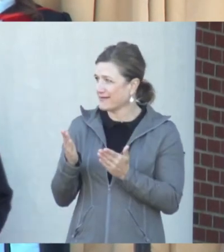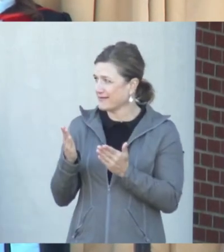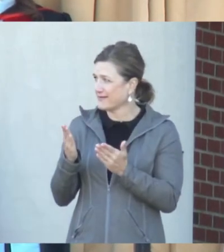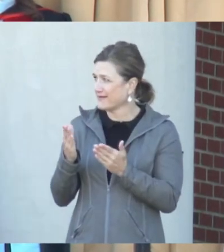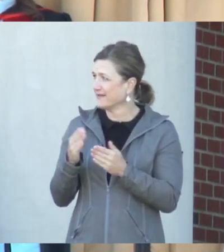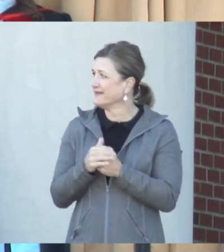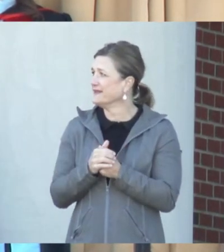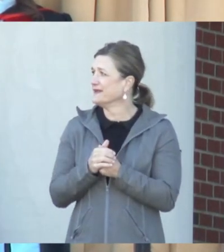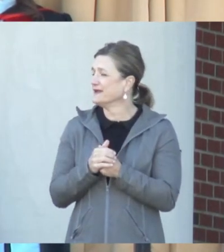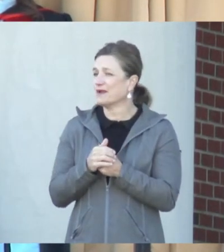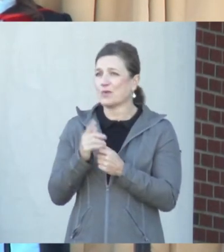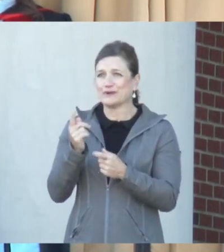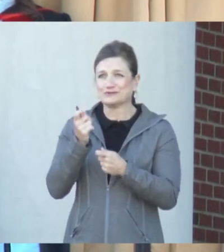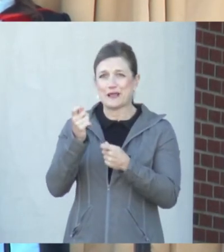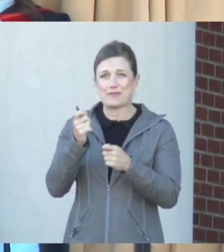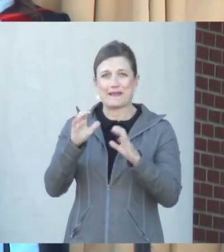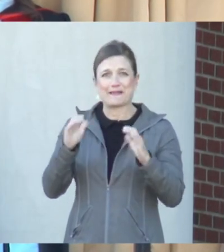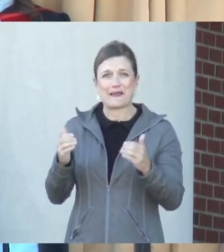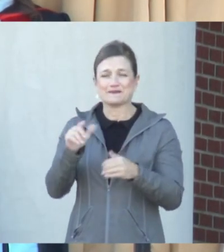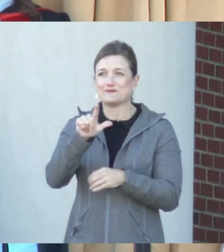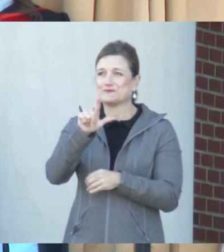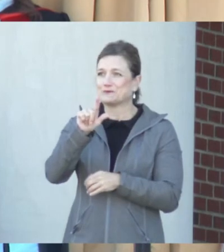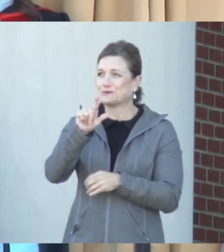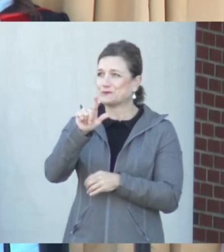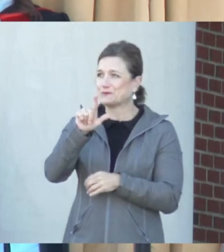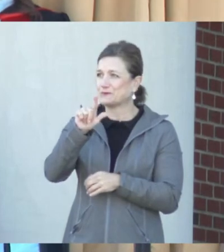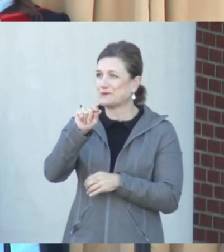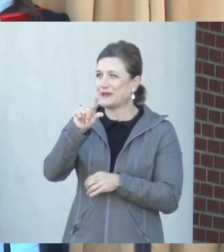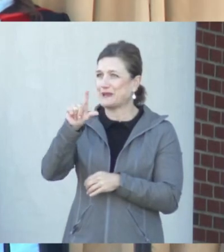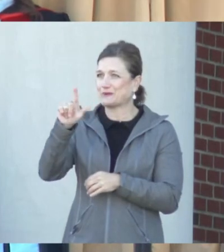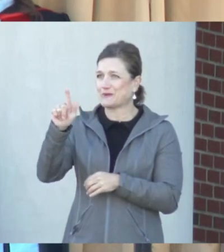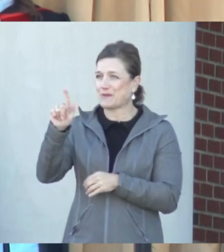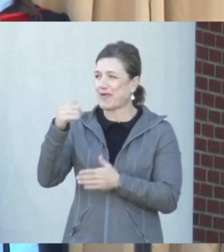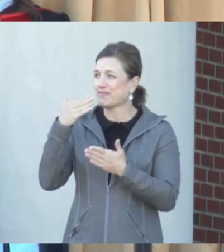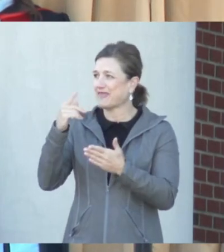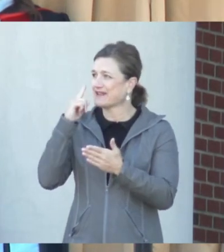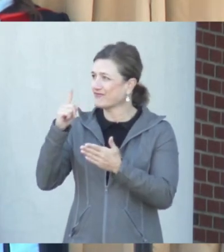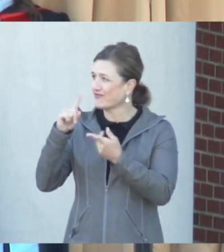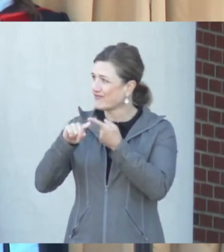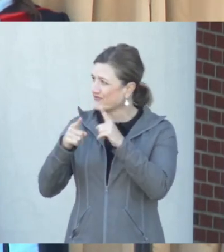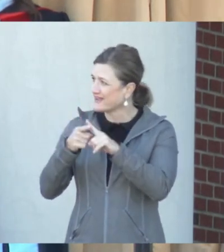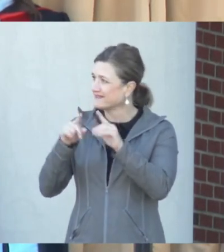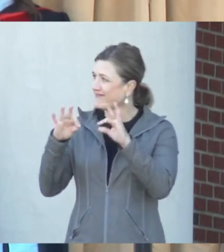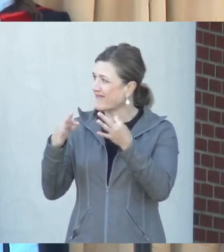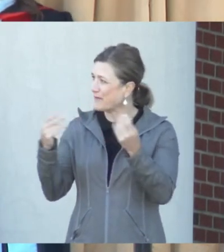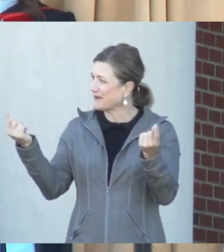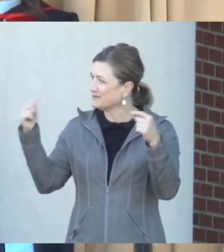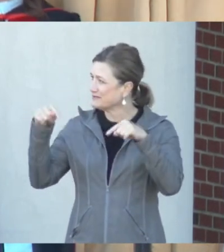We are celebrating our 2021 graduates and thank the family and friends for joining us.